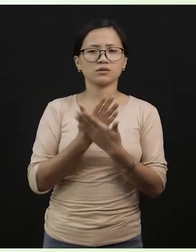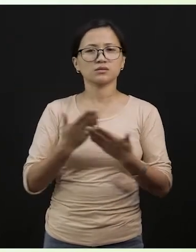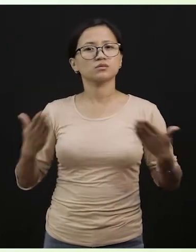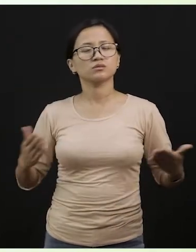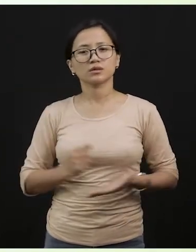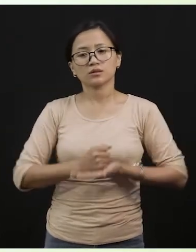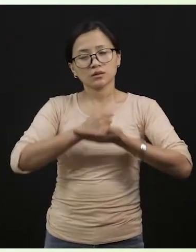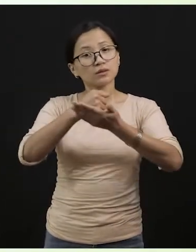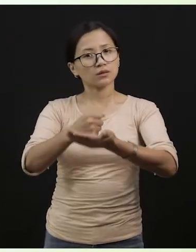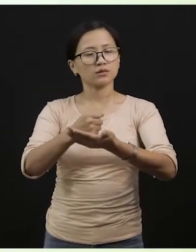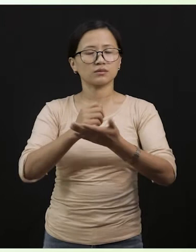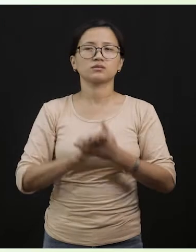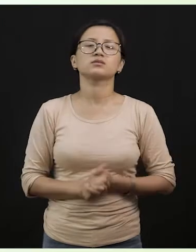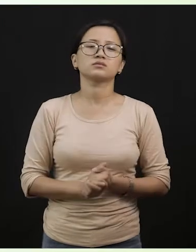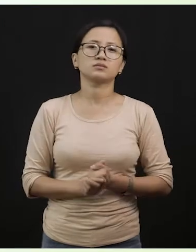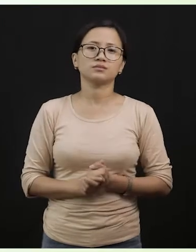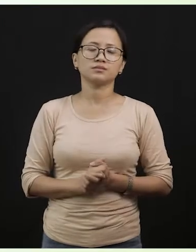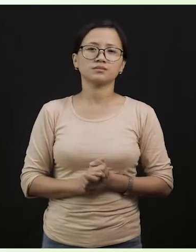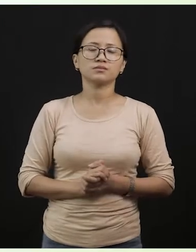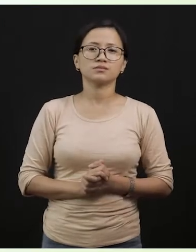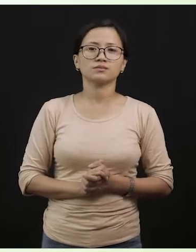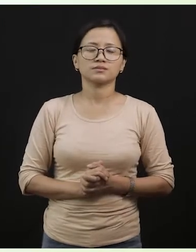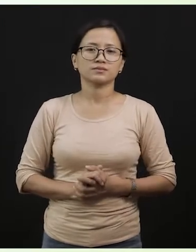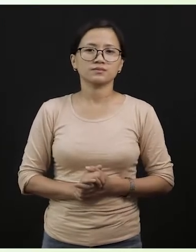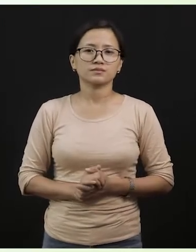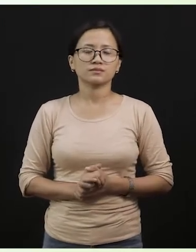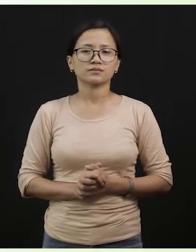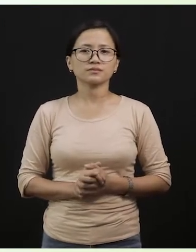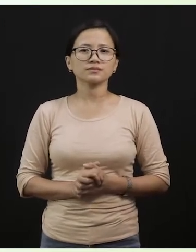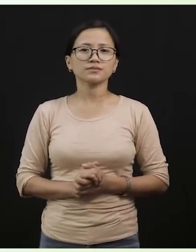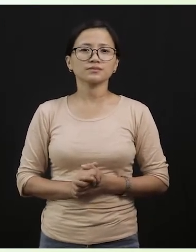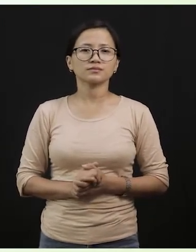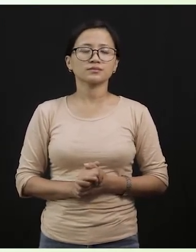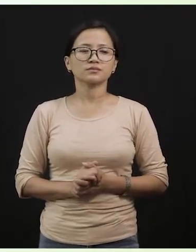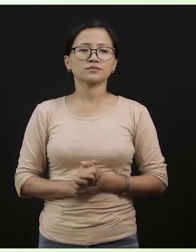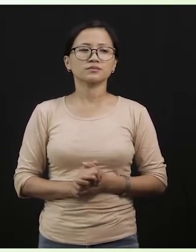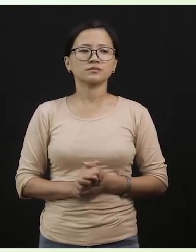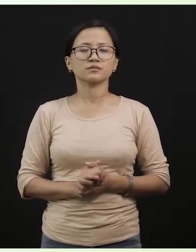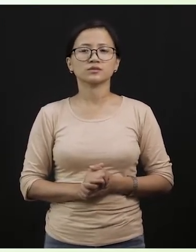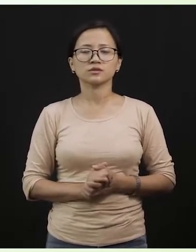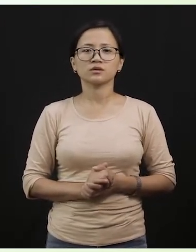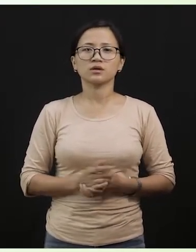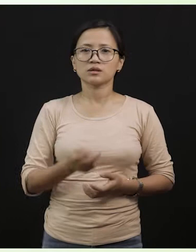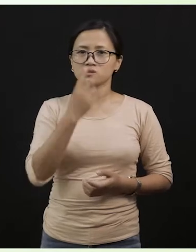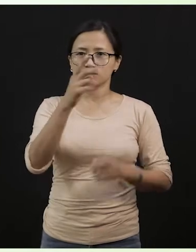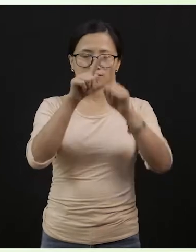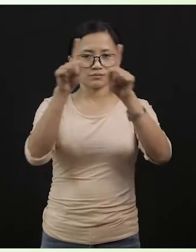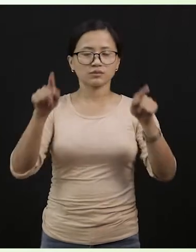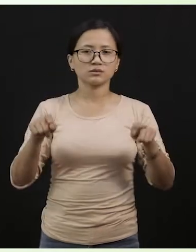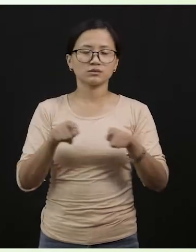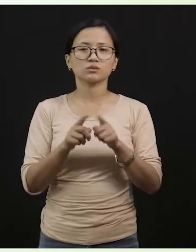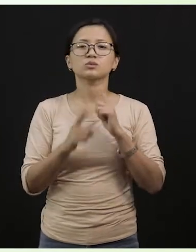can do which are not even in the picture, okay? One more thing here. Yes, this is what I'm explaining